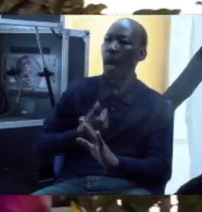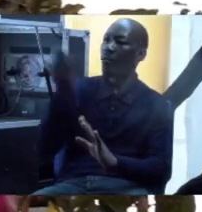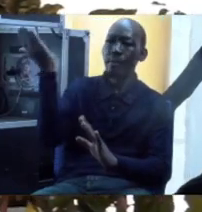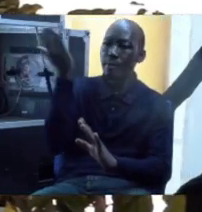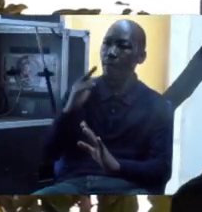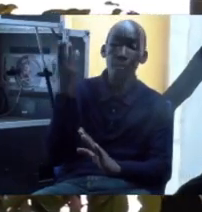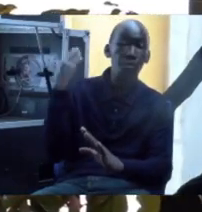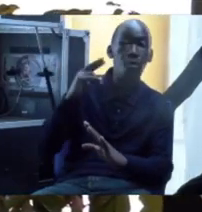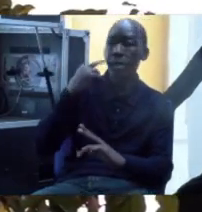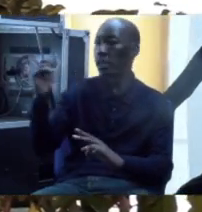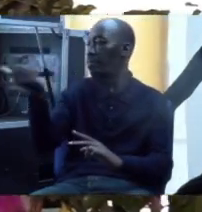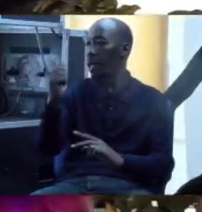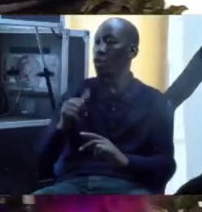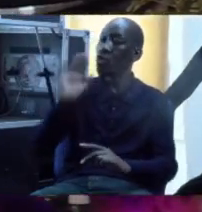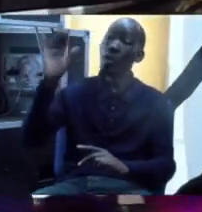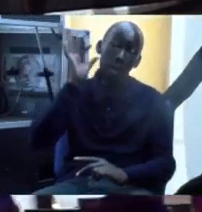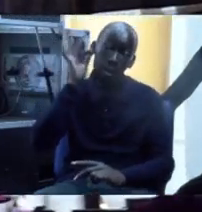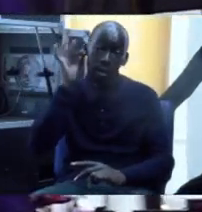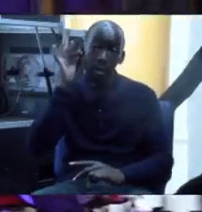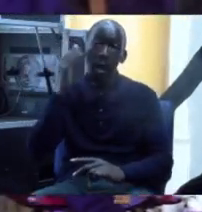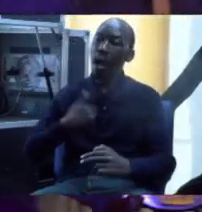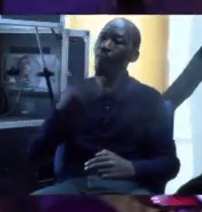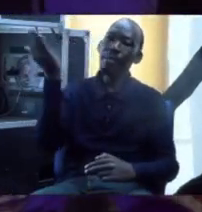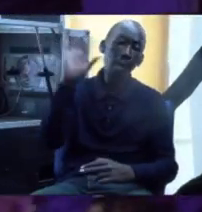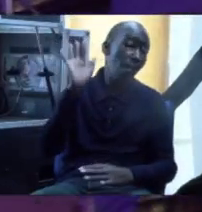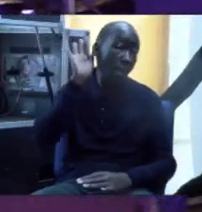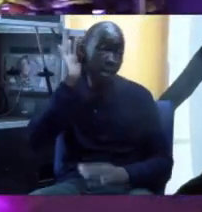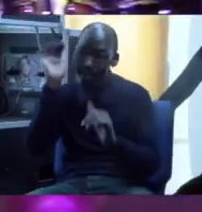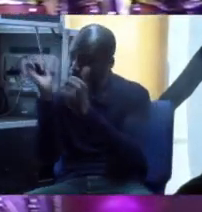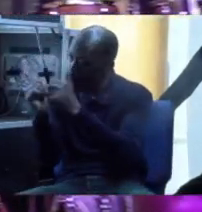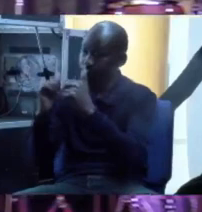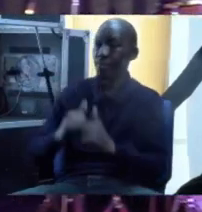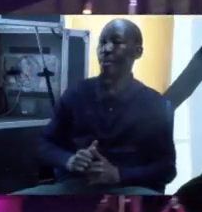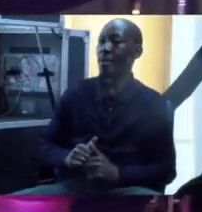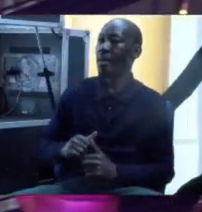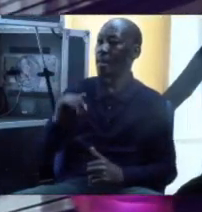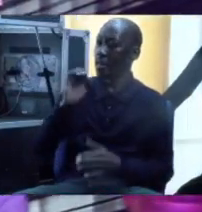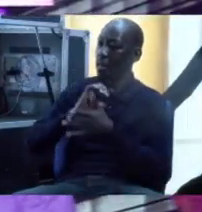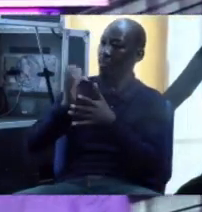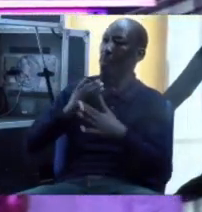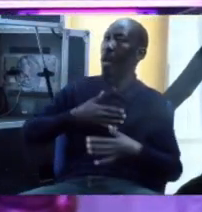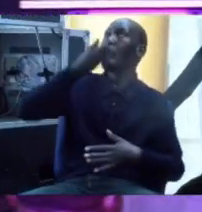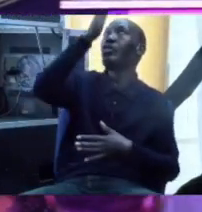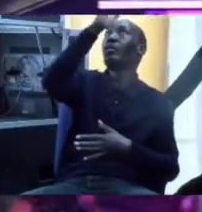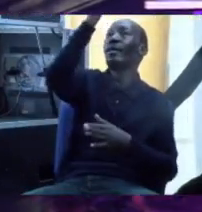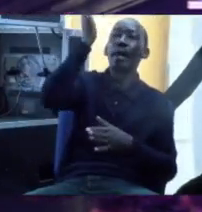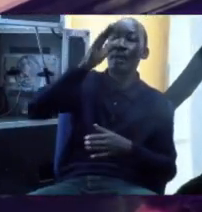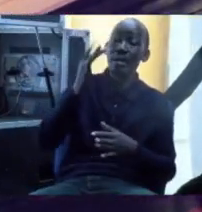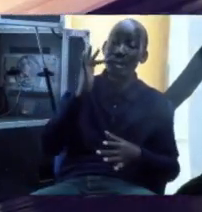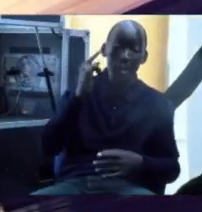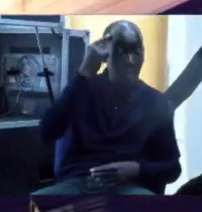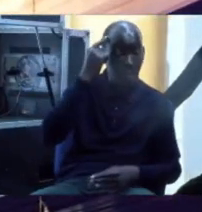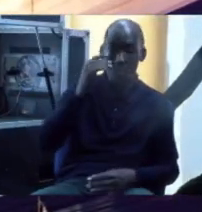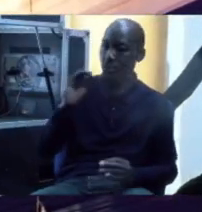seen. Hayajaona. Your ears miaka have not heard about. Masikio yako hayajasikia. Even my father never thought hata about baba it. Baba yangu hajawahi